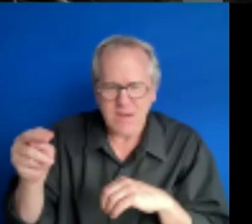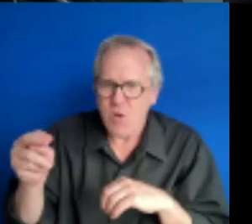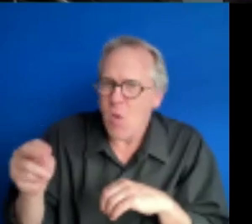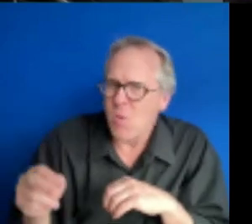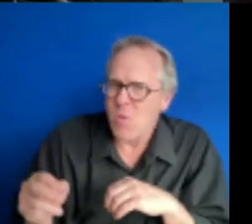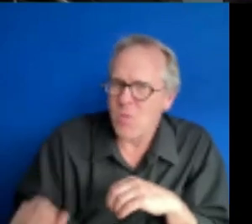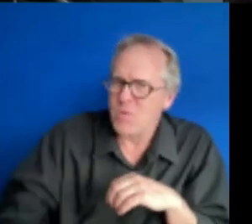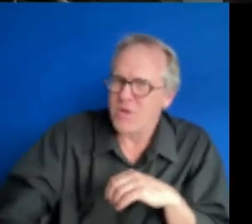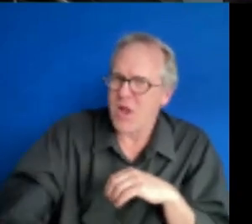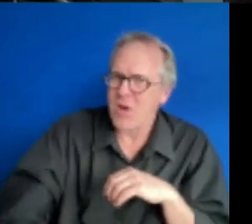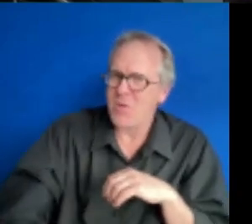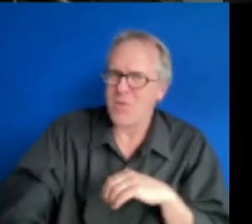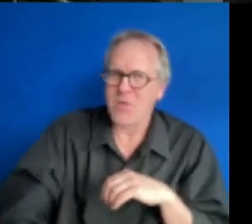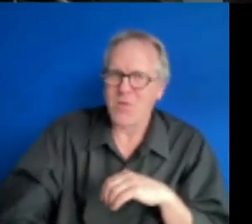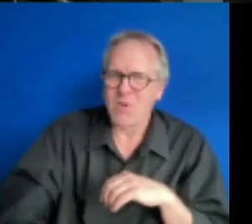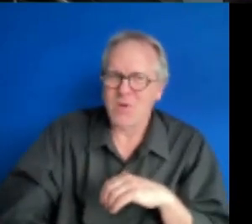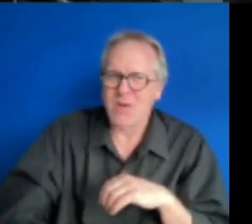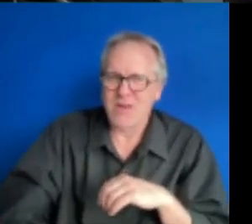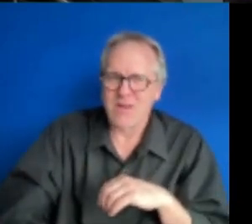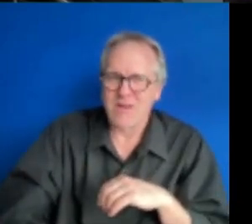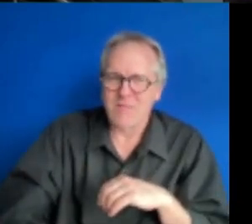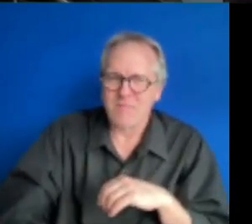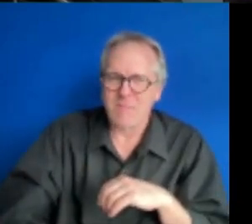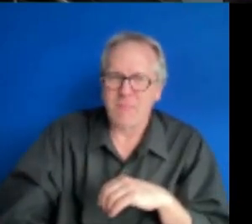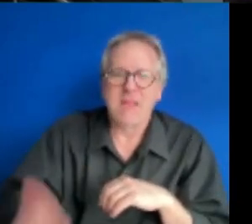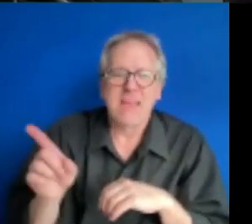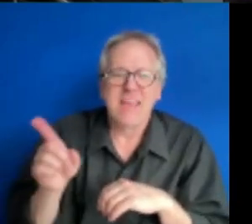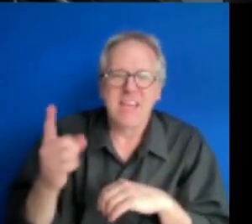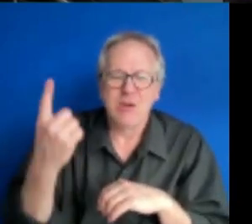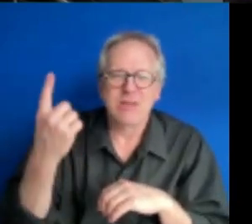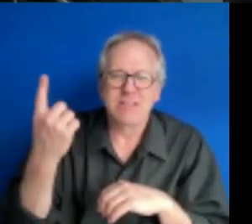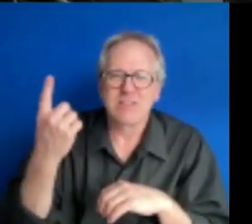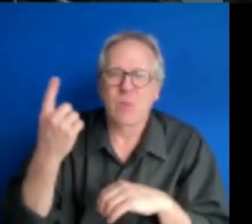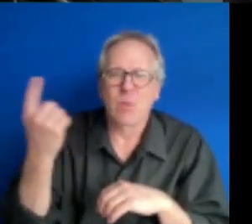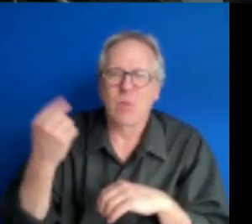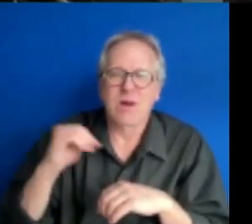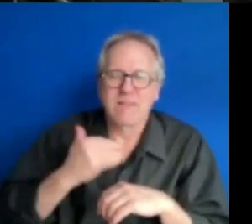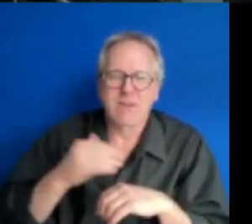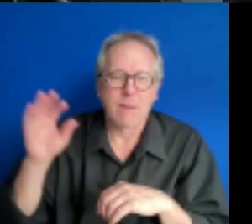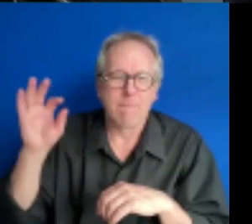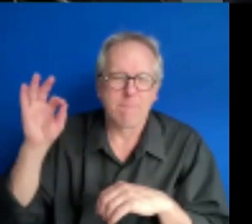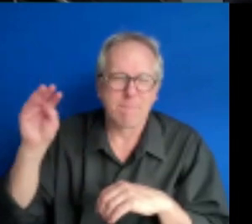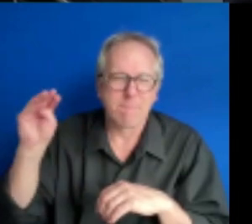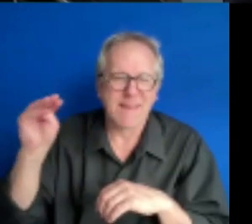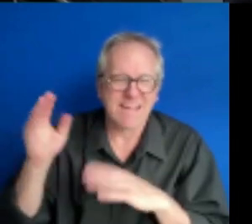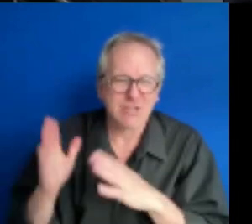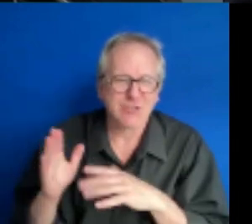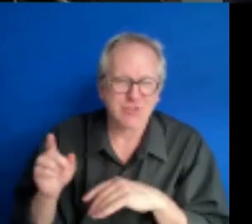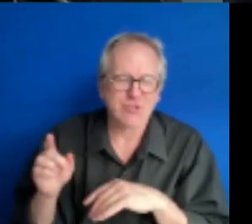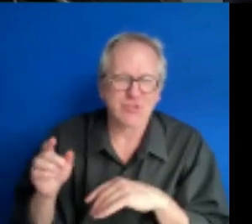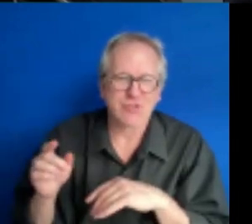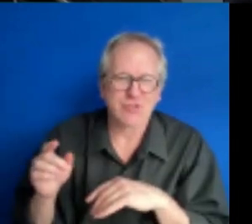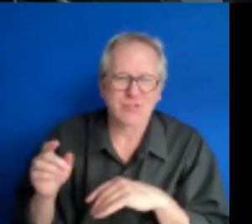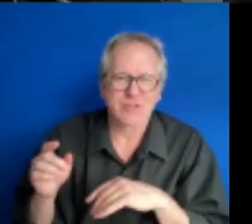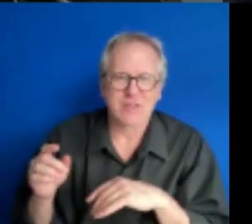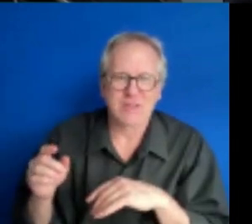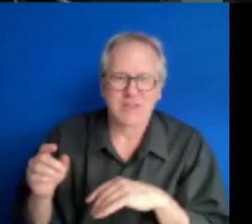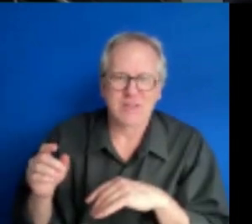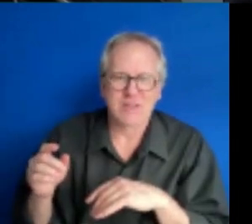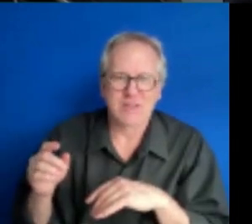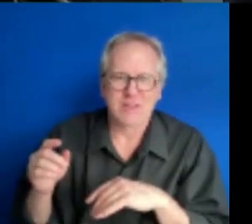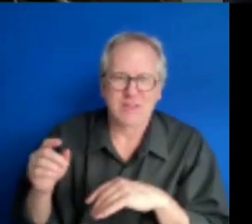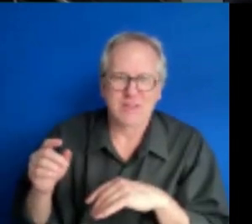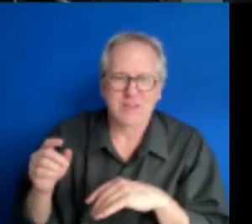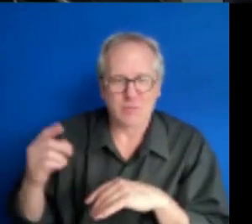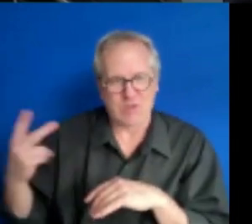have. Well, he was one of our ministers when we got married. He was one of our ministers